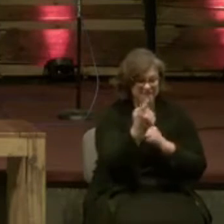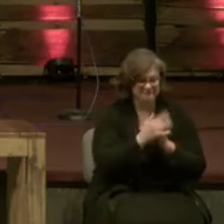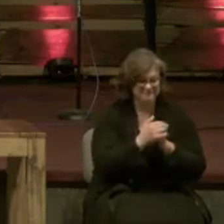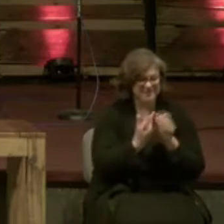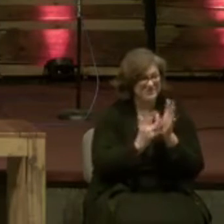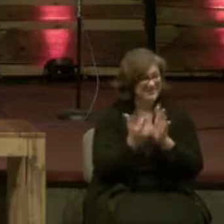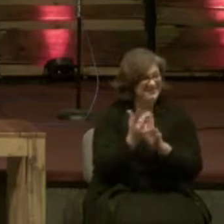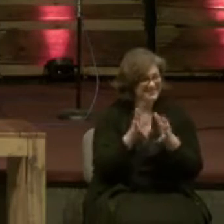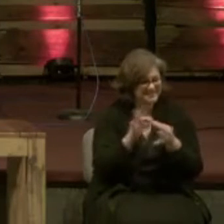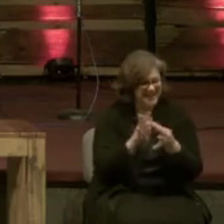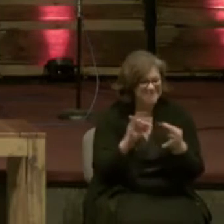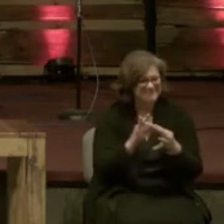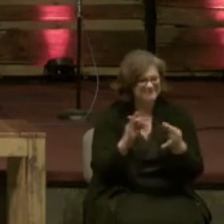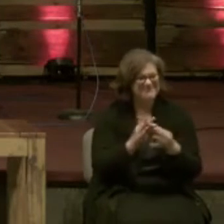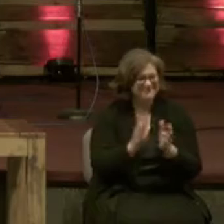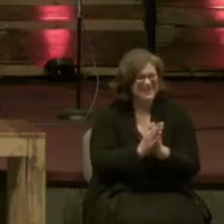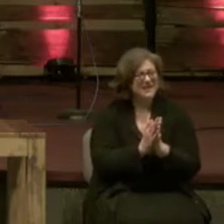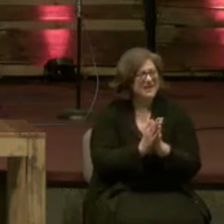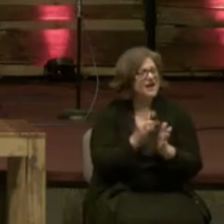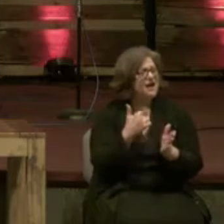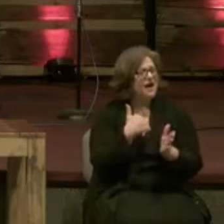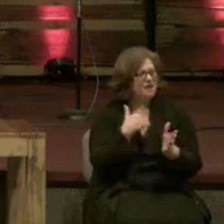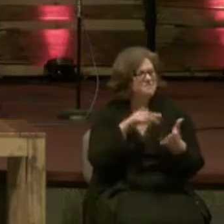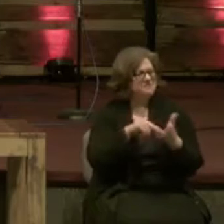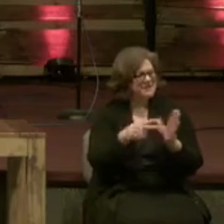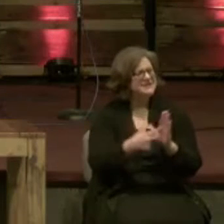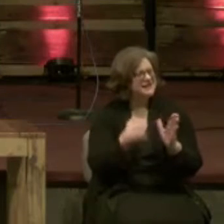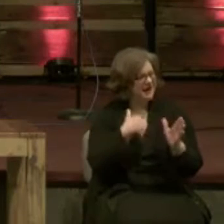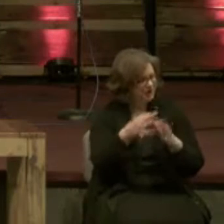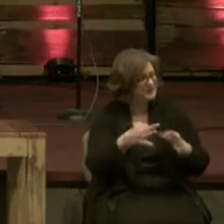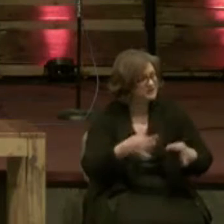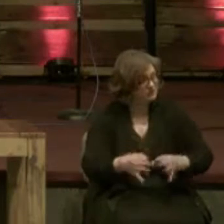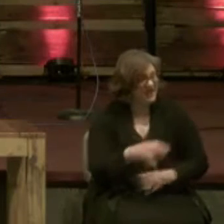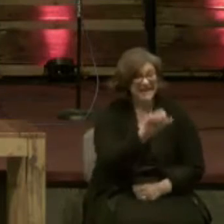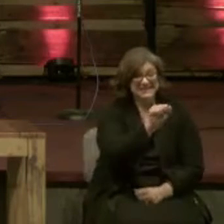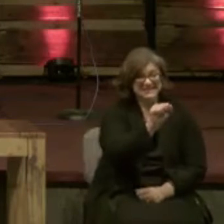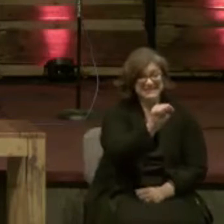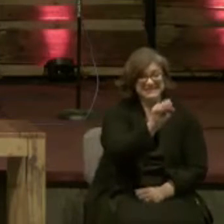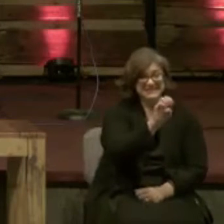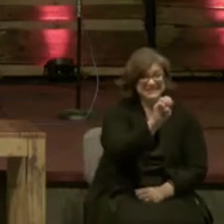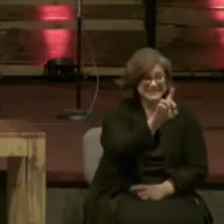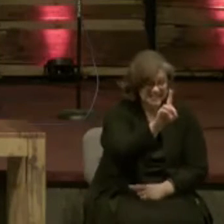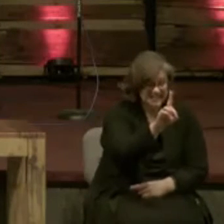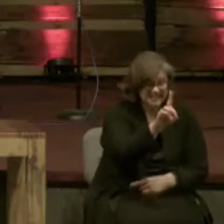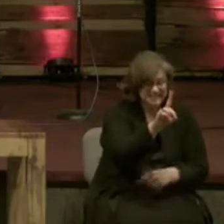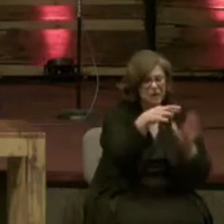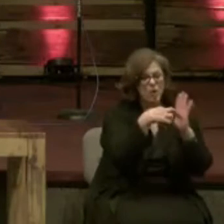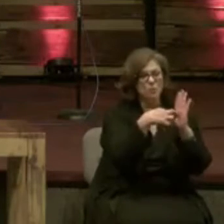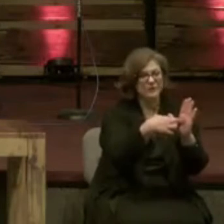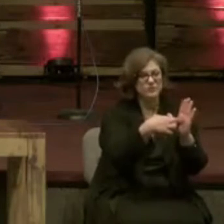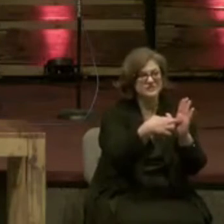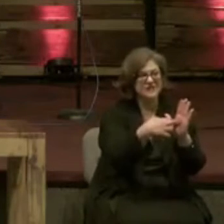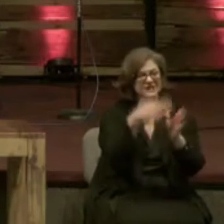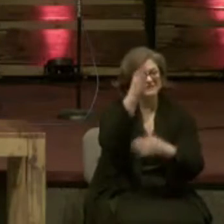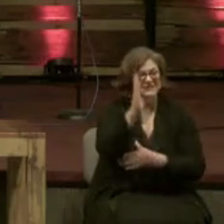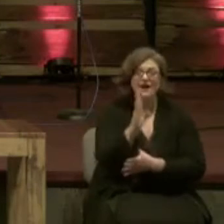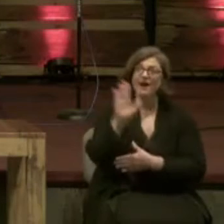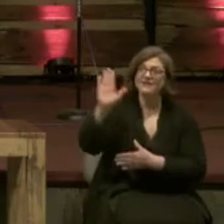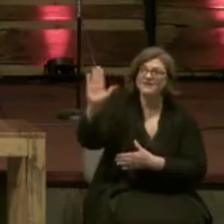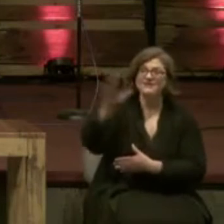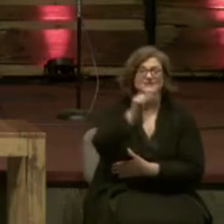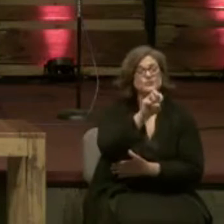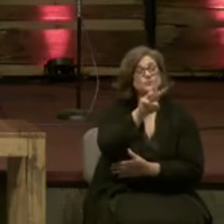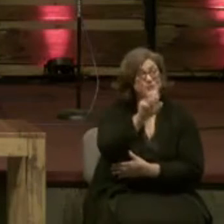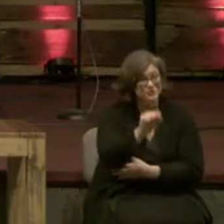Jesus said, this is the meaning of the parable. The seed is the word of God. So it's the good news of God. Those